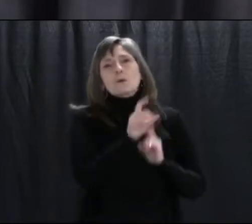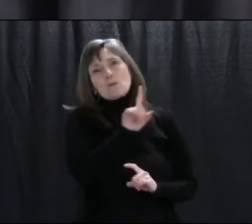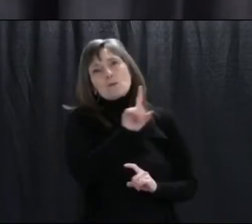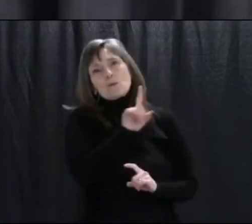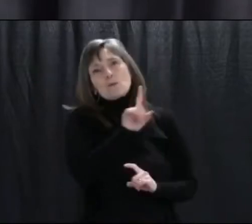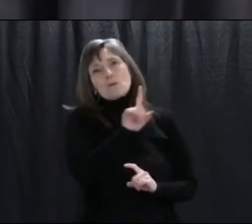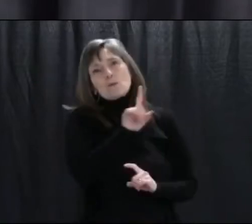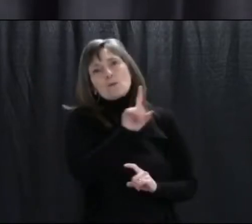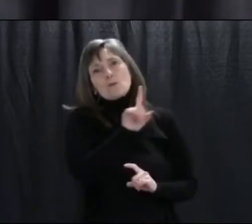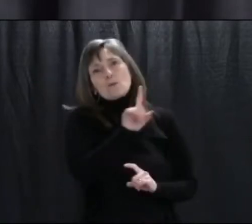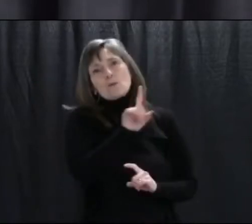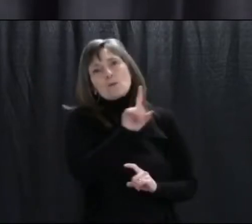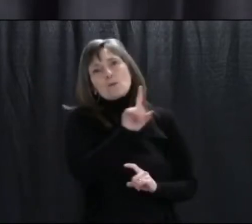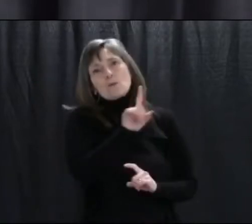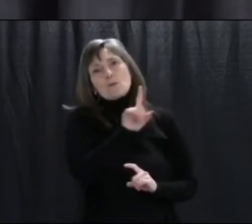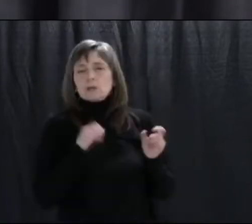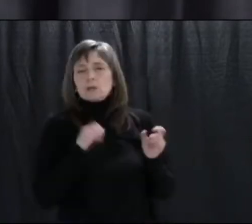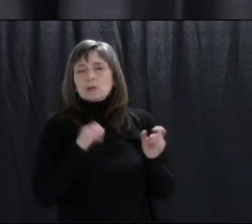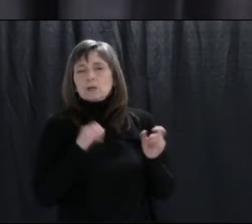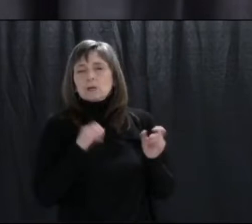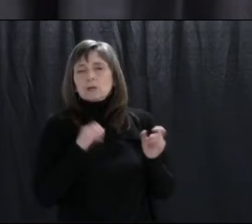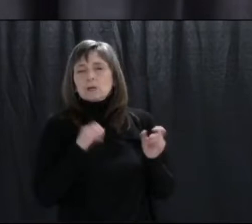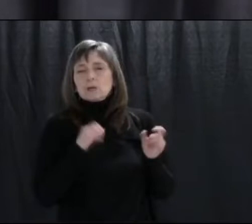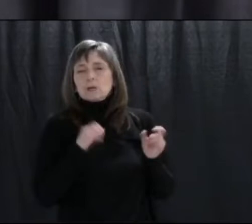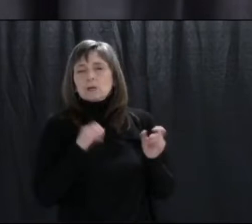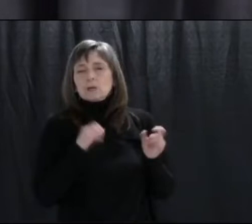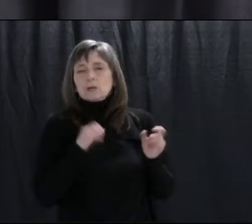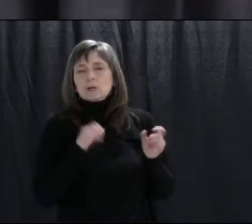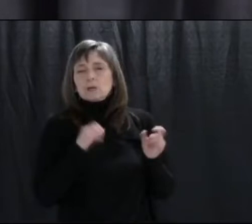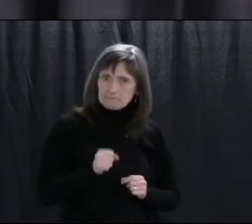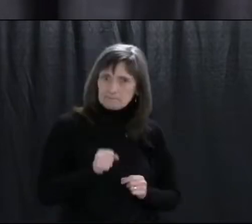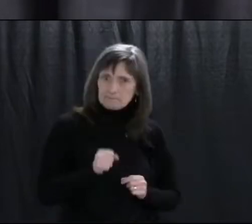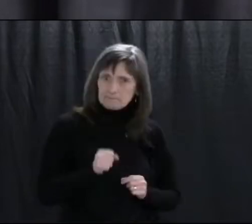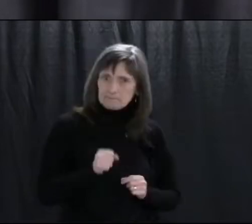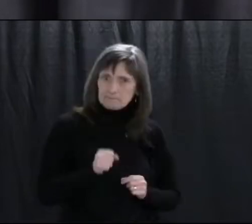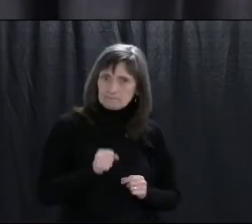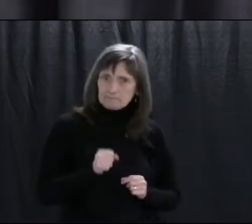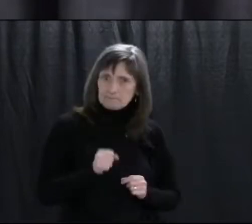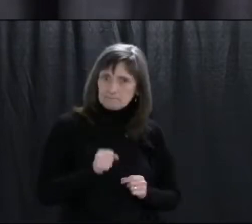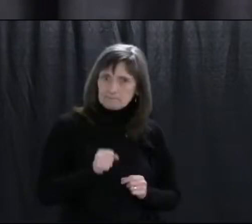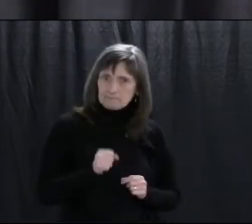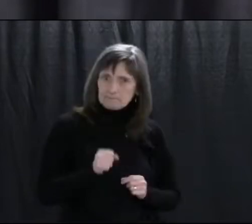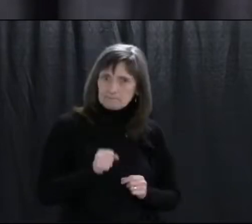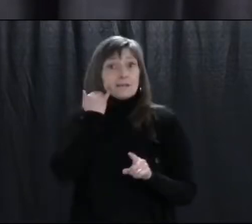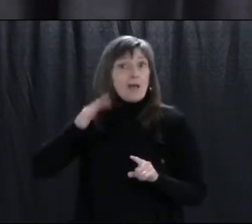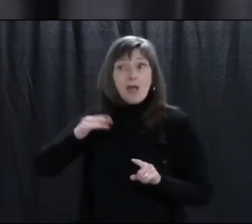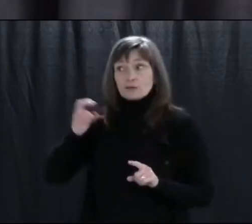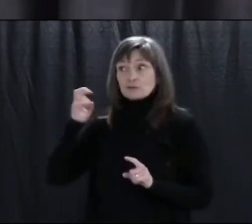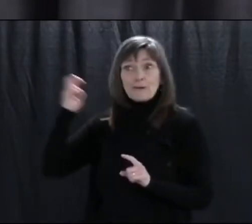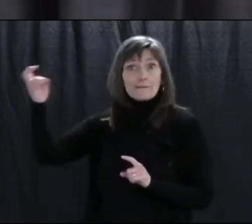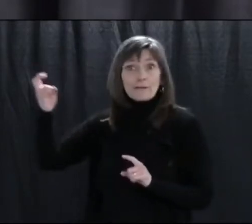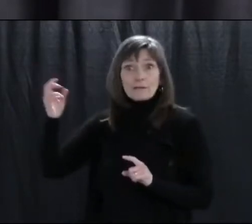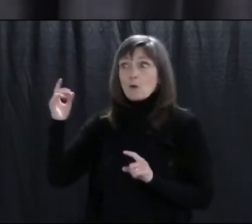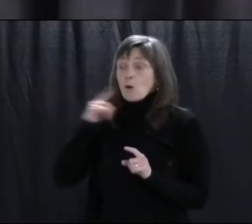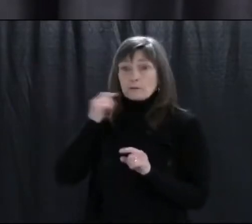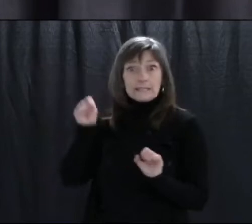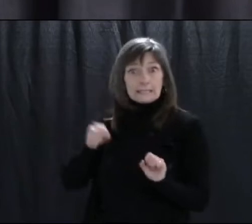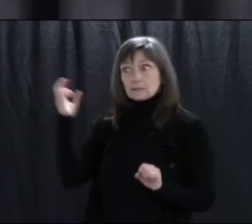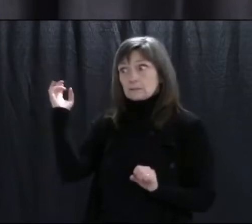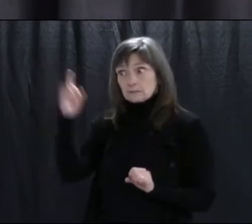available there, and they can talk you through whatever your challenges might be. If you have a travel or an exposure history, mention it to